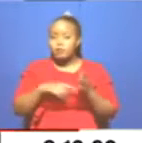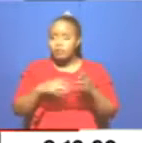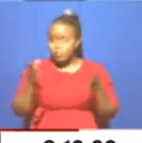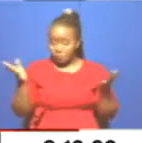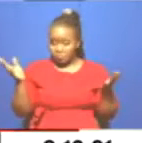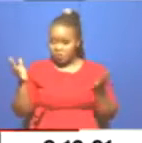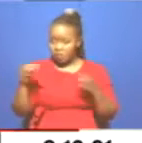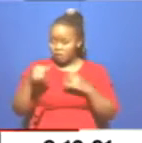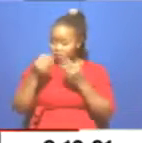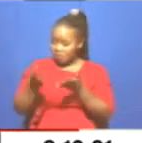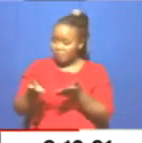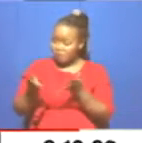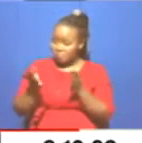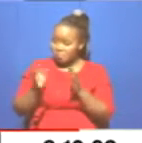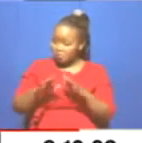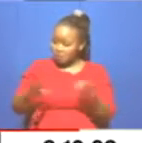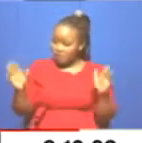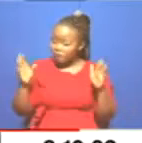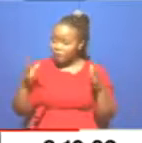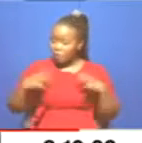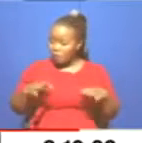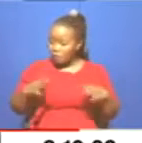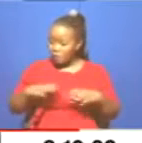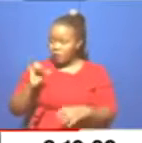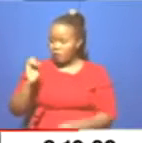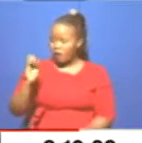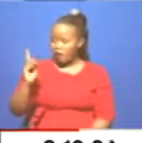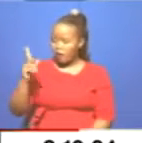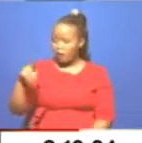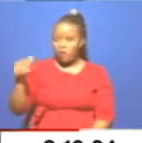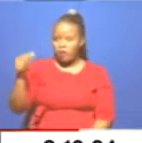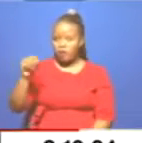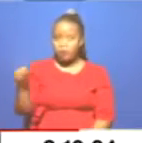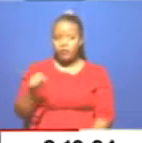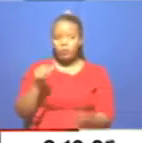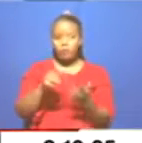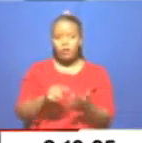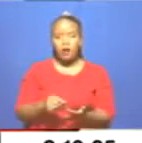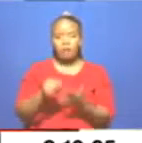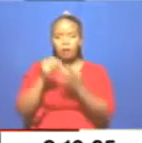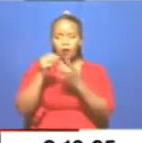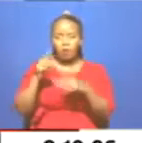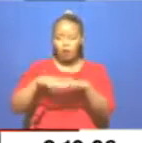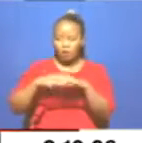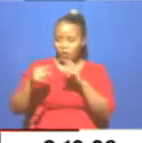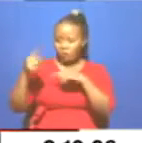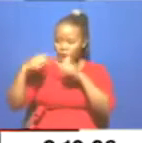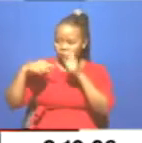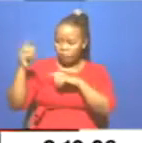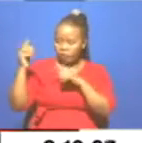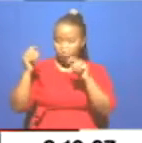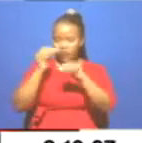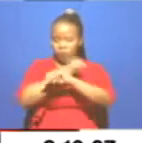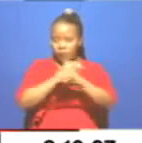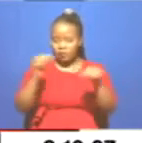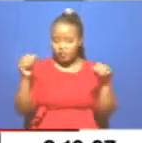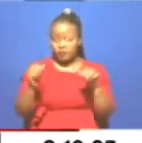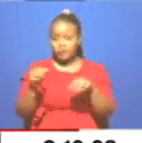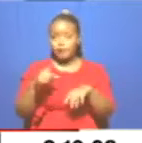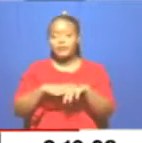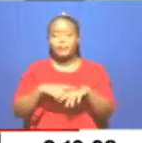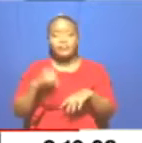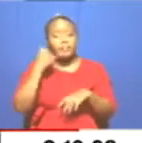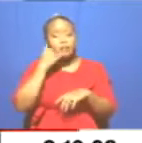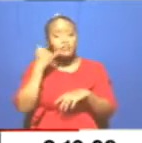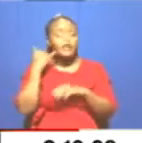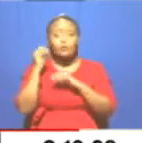displaced persons will be his top priority once he ascends to power. Speaking during campaign rallies in Nakuru County, Raila regretted that